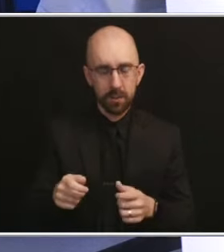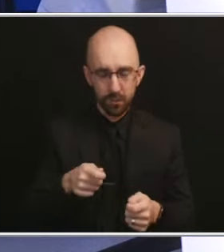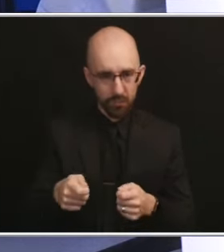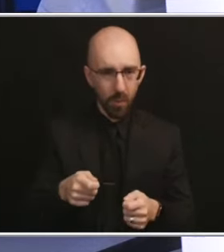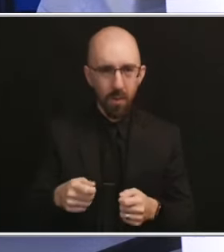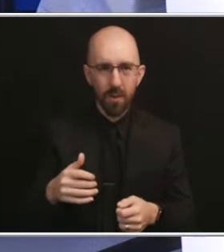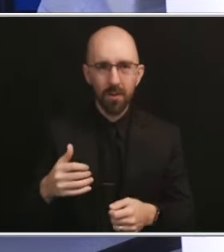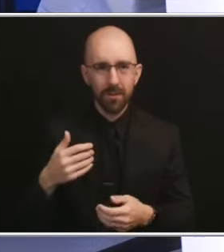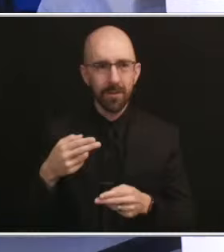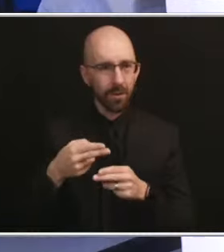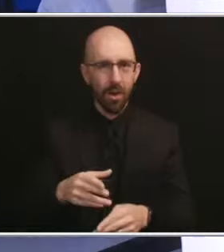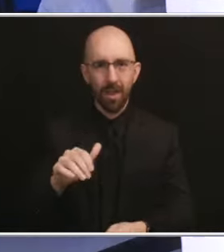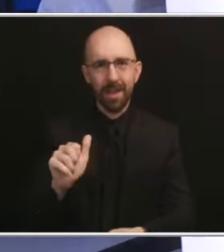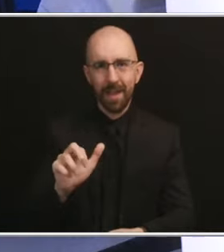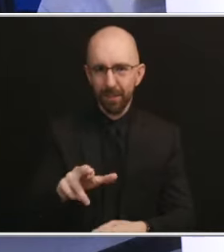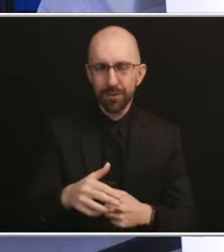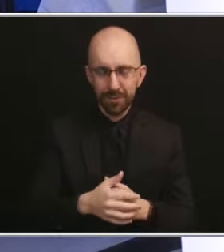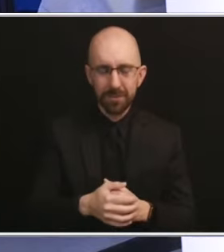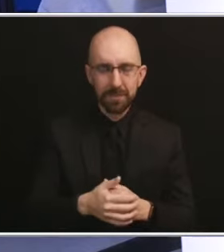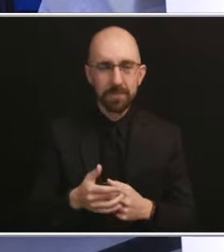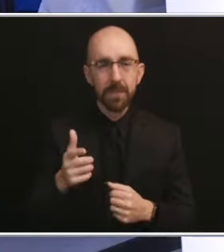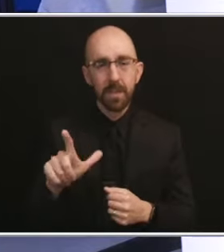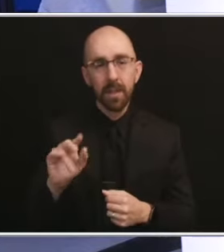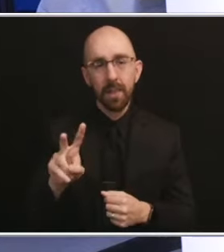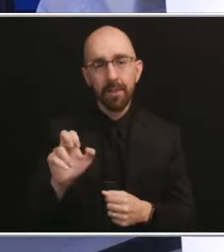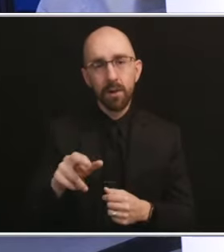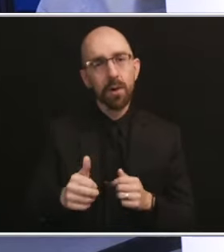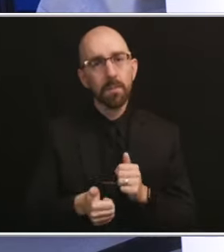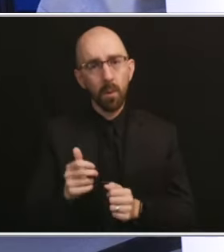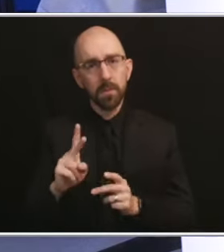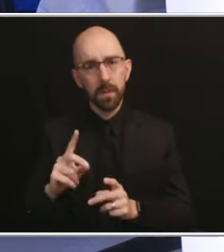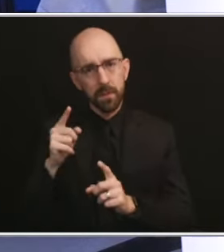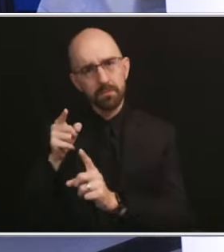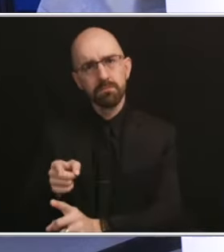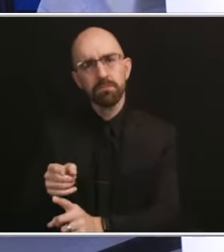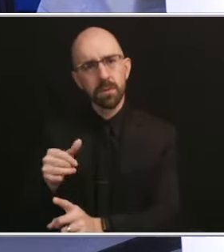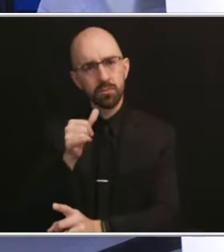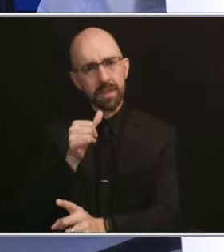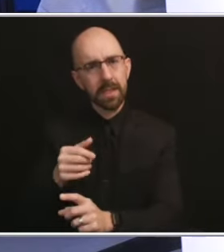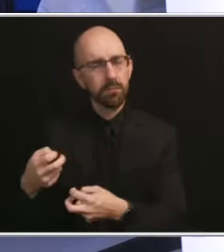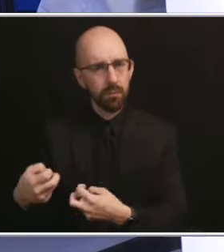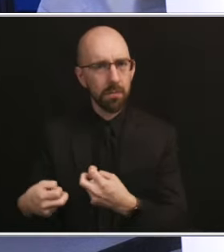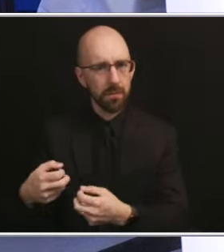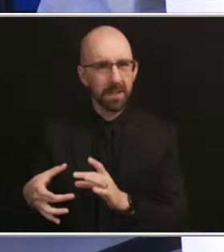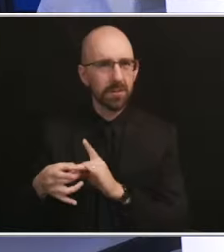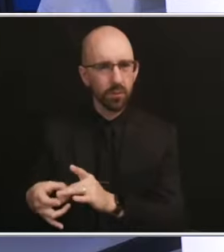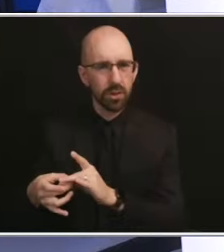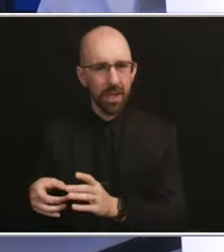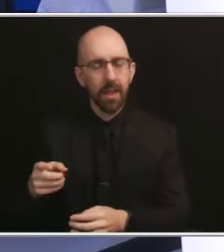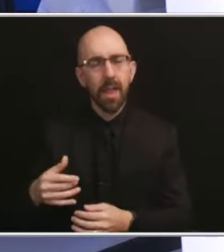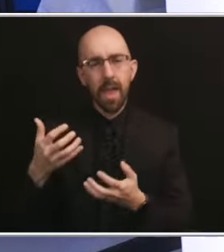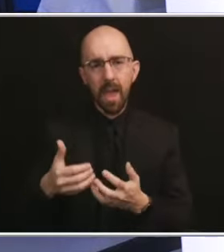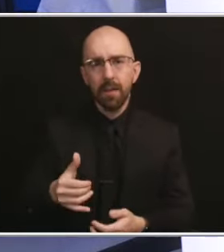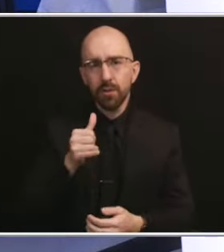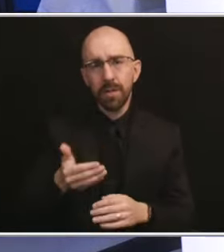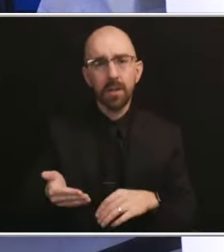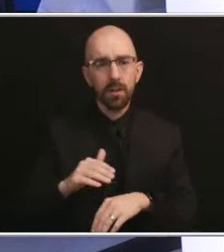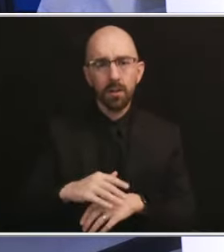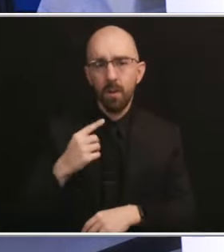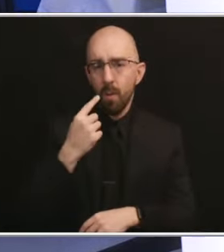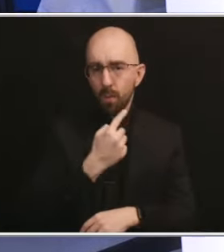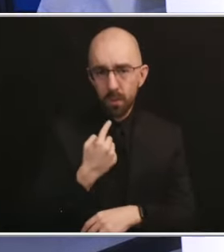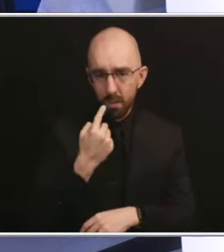right. So the liver is what most people associate with drinking, Dr. Wyman. Data shows that heavy drinking increases oral in your